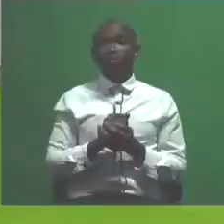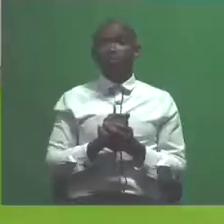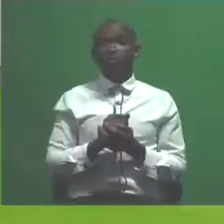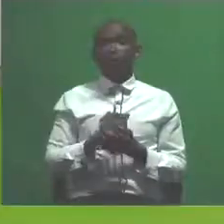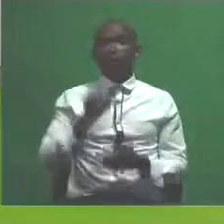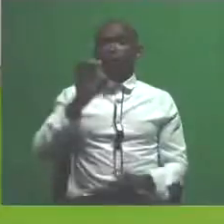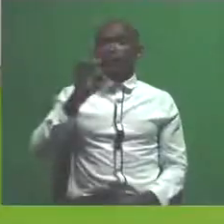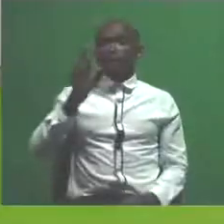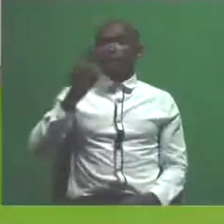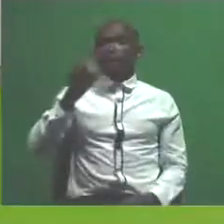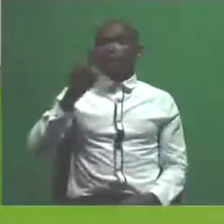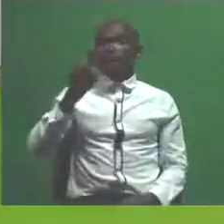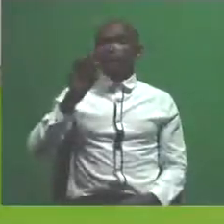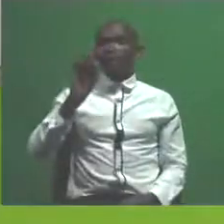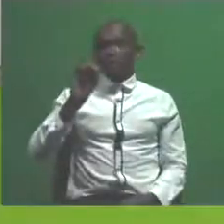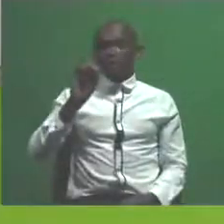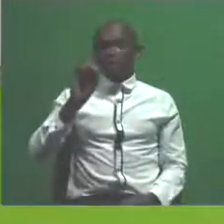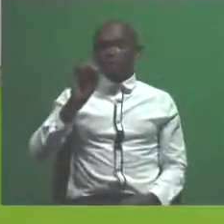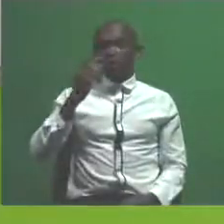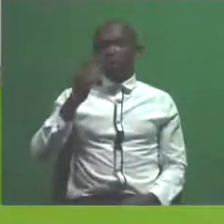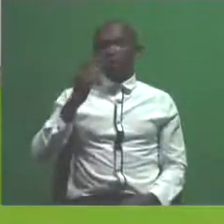endothermic